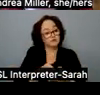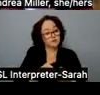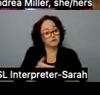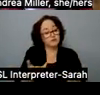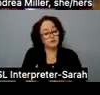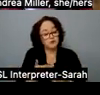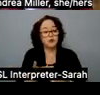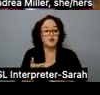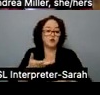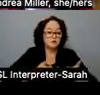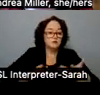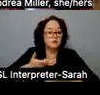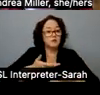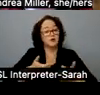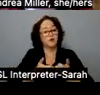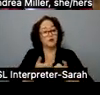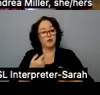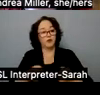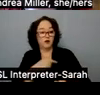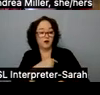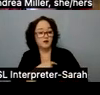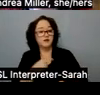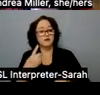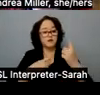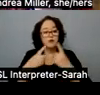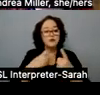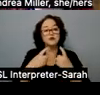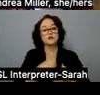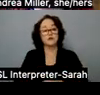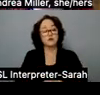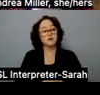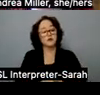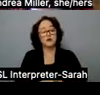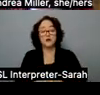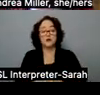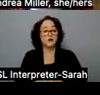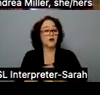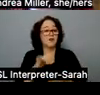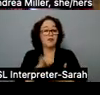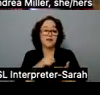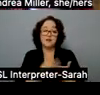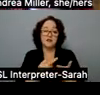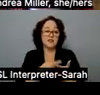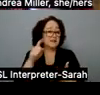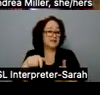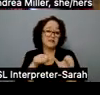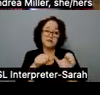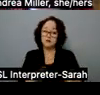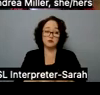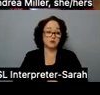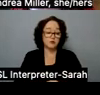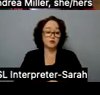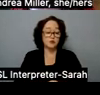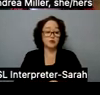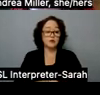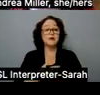with us in this so sought after discussion that has to continue. So please take this out of the